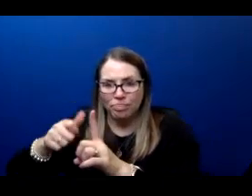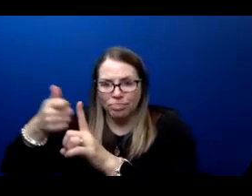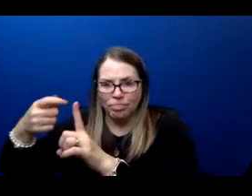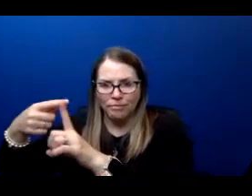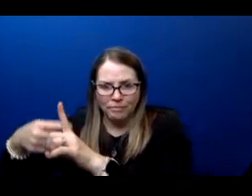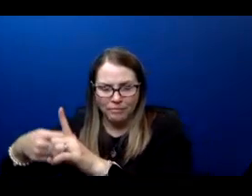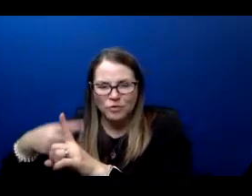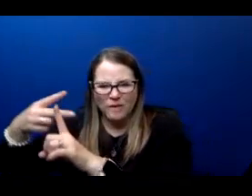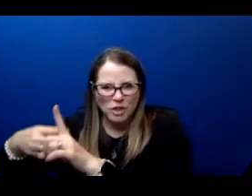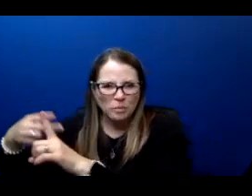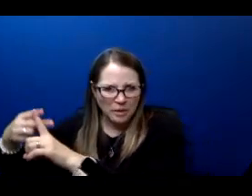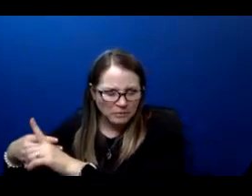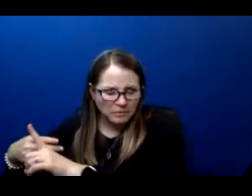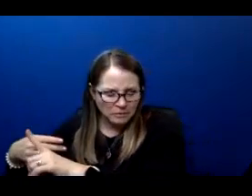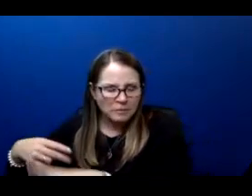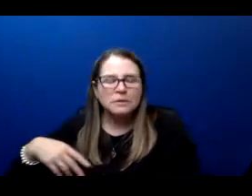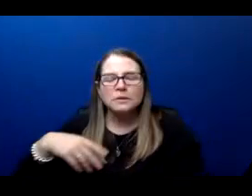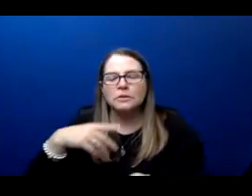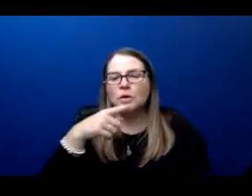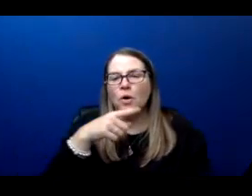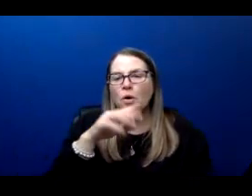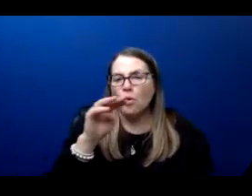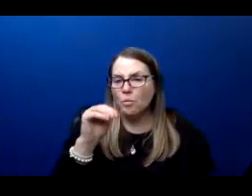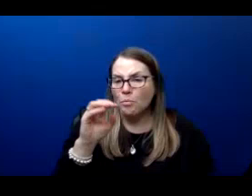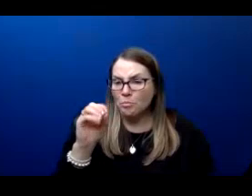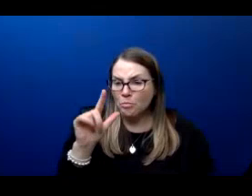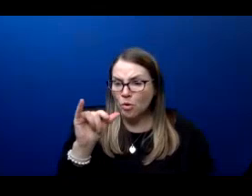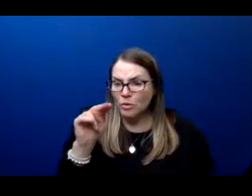Molina Healthcare on last weekend,